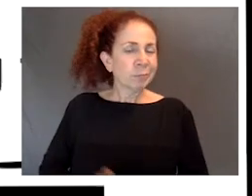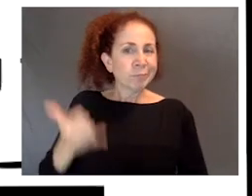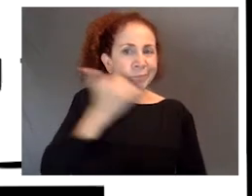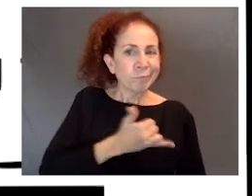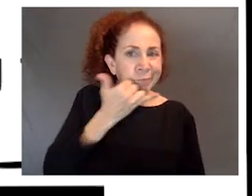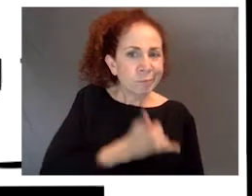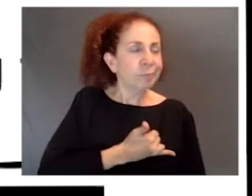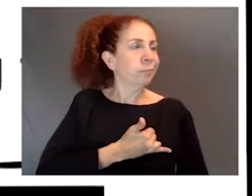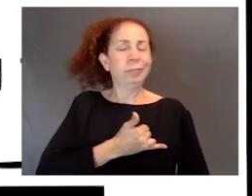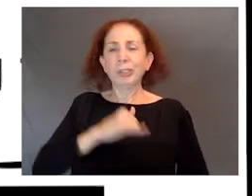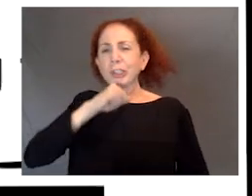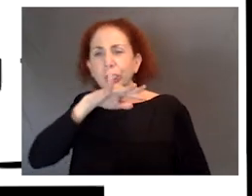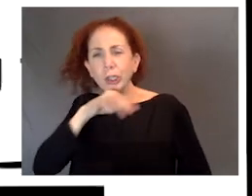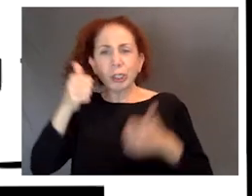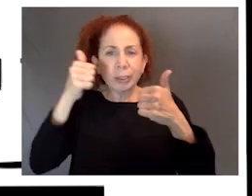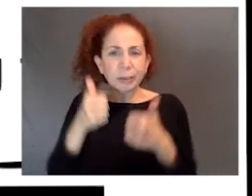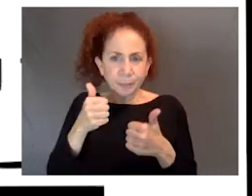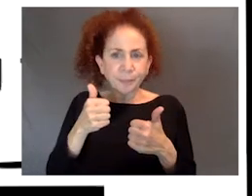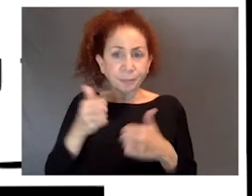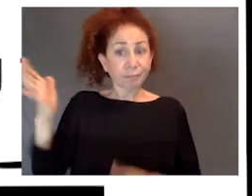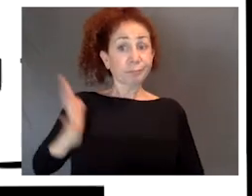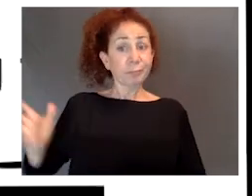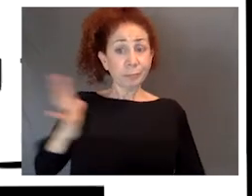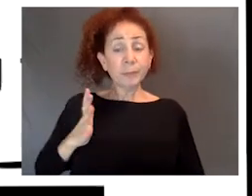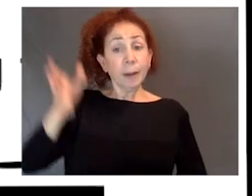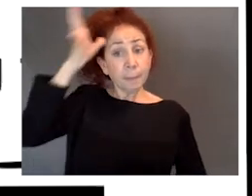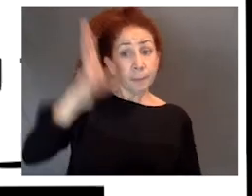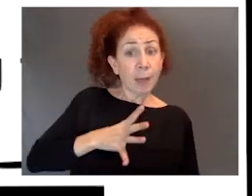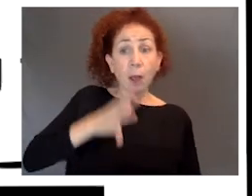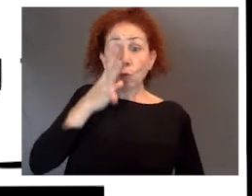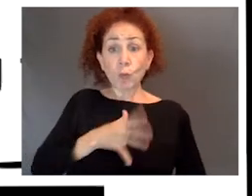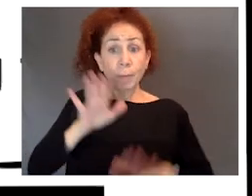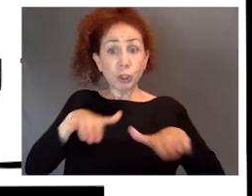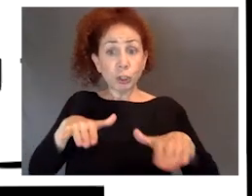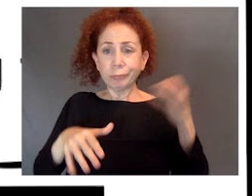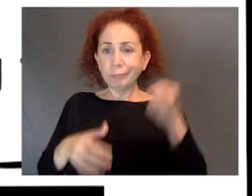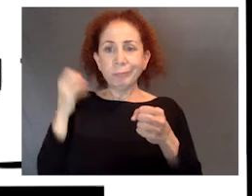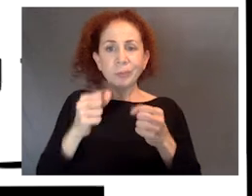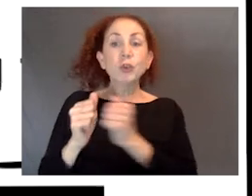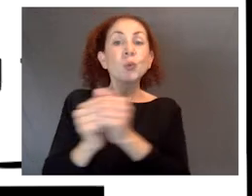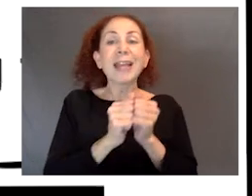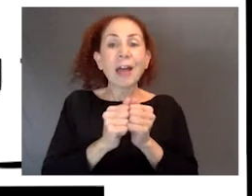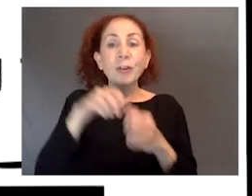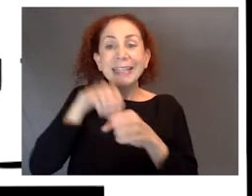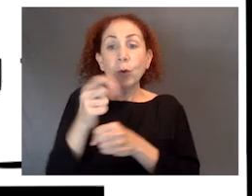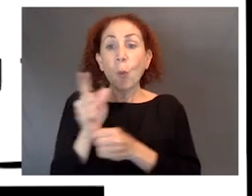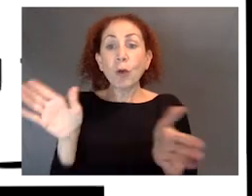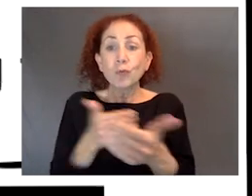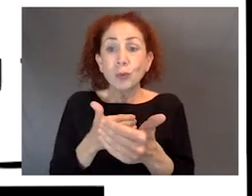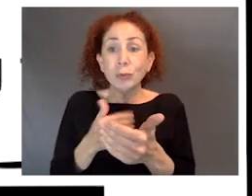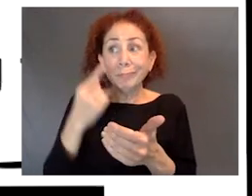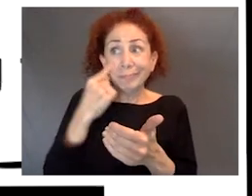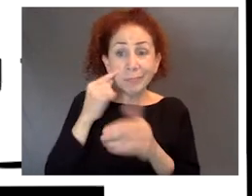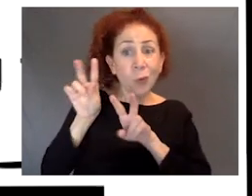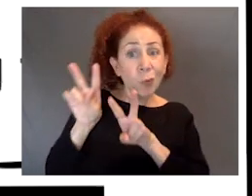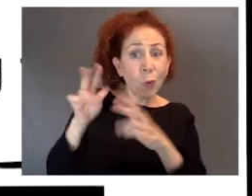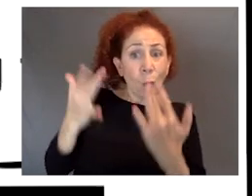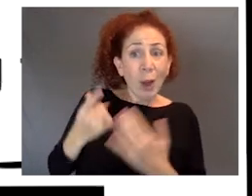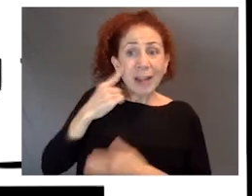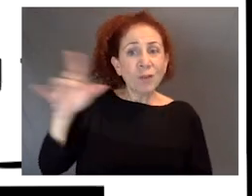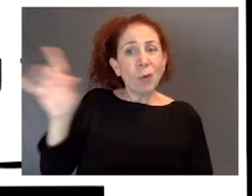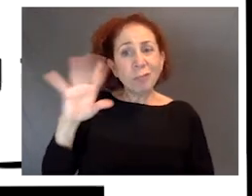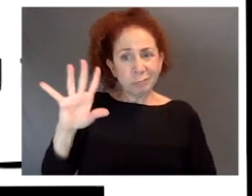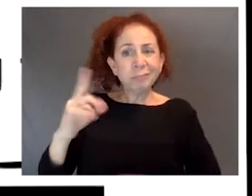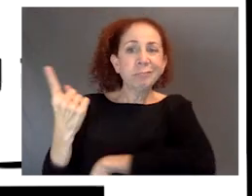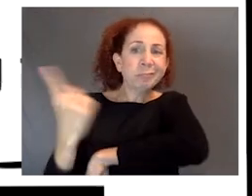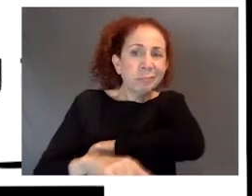and squalid living conditions. Men, women, and children were often housed together in one room, awaiting an often incredibly